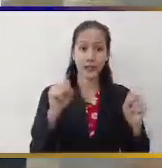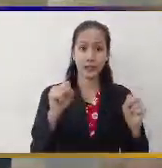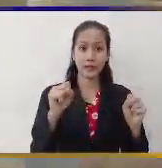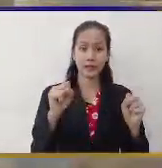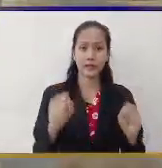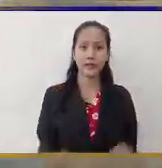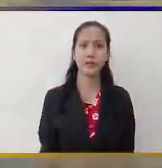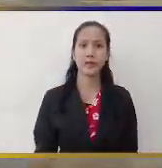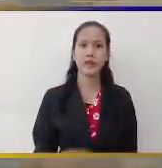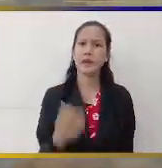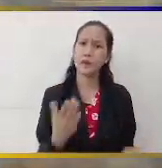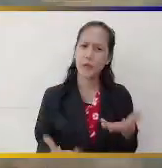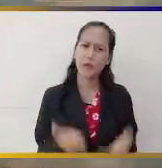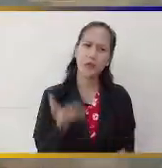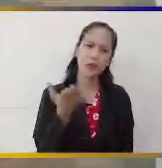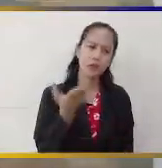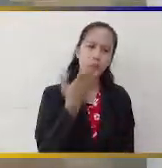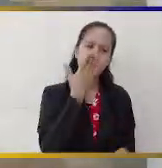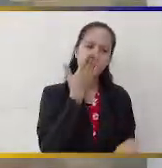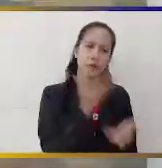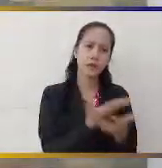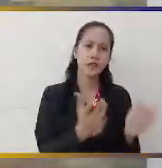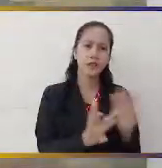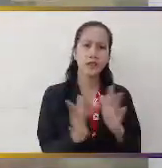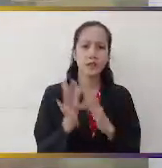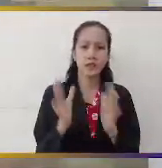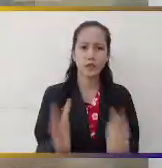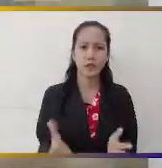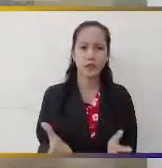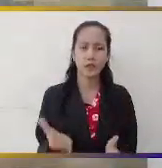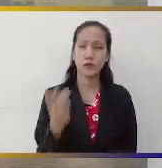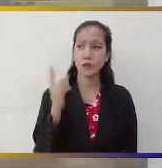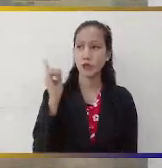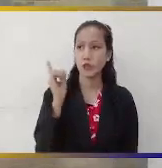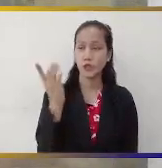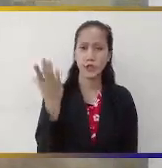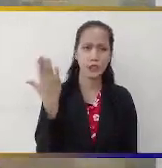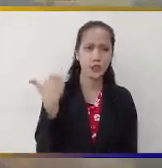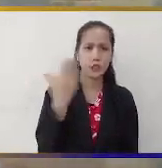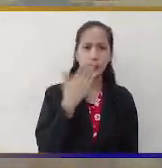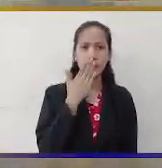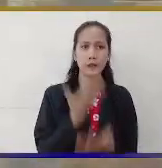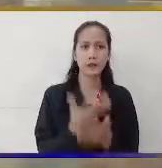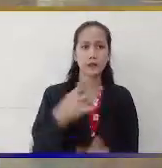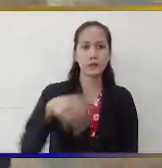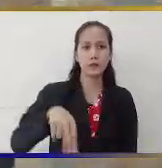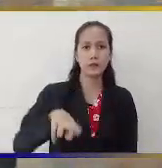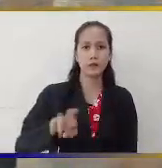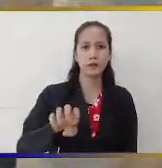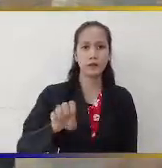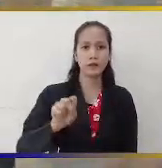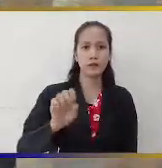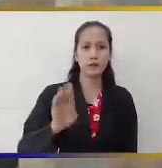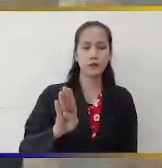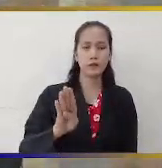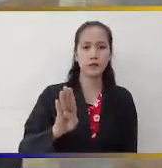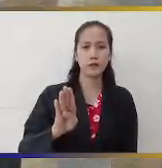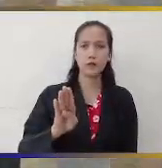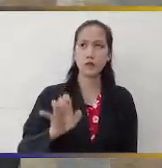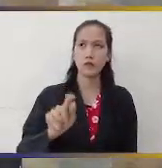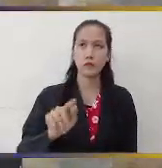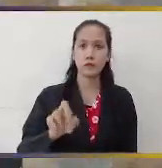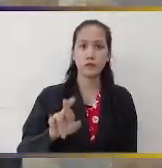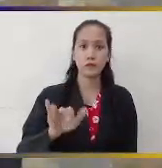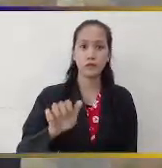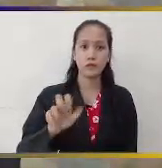good Christian by profession. I was a good Presbyterian. I was a good servant serving the Lord, but